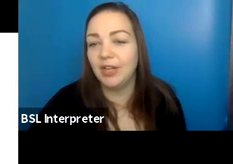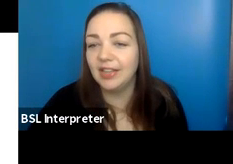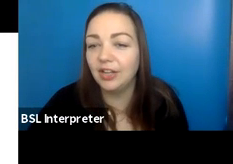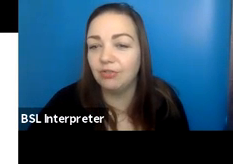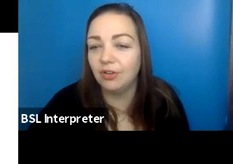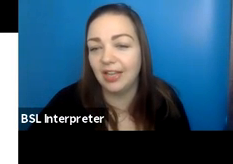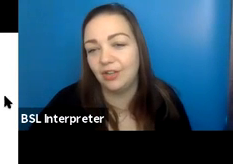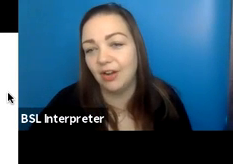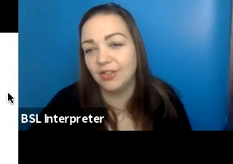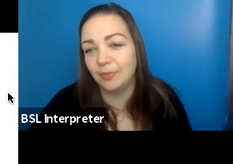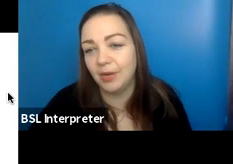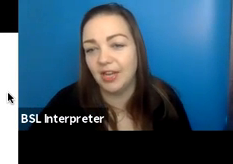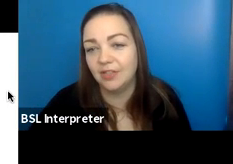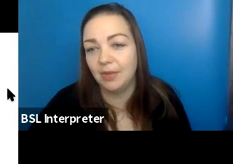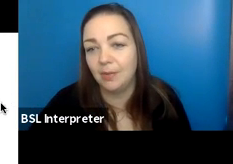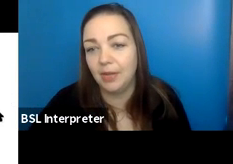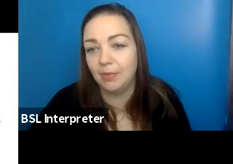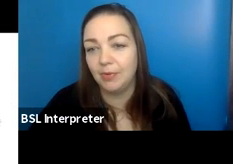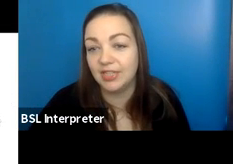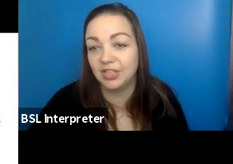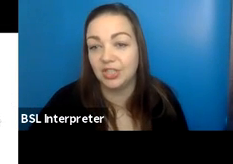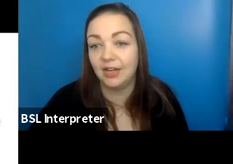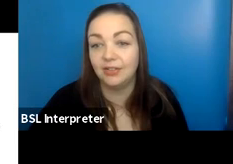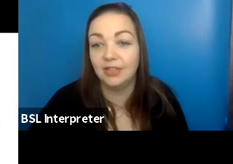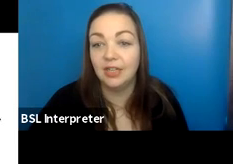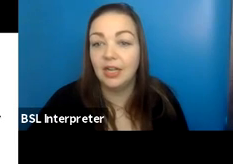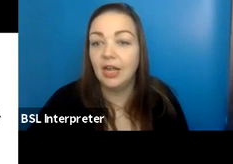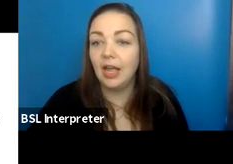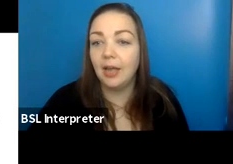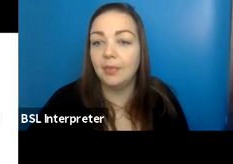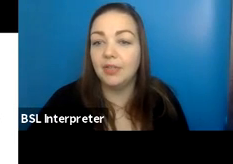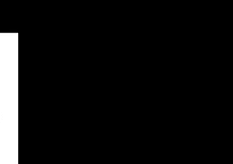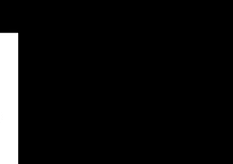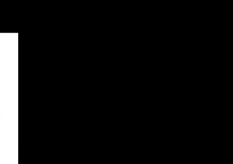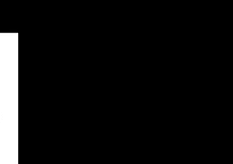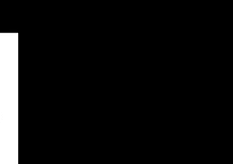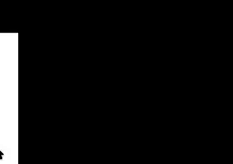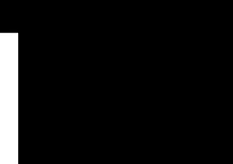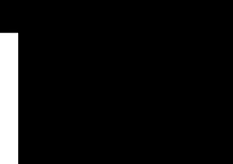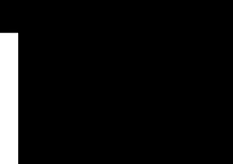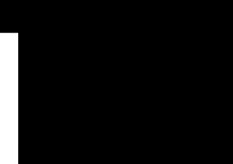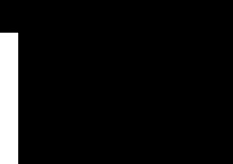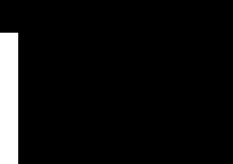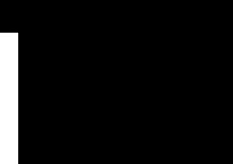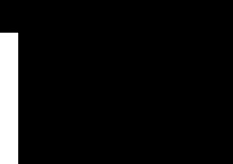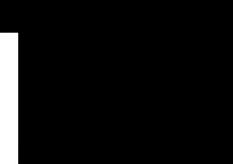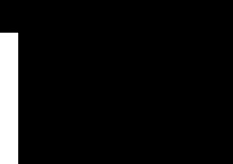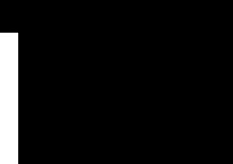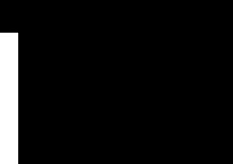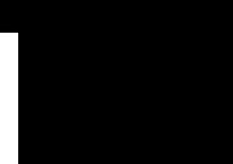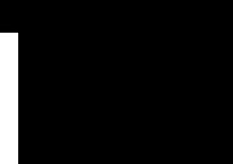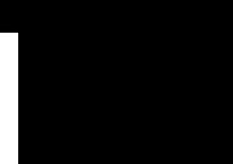Hi, everybody. Thank you, Rosa, for passing over to me. I'll begin my presentation now. Thank you. So this is, if we just want to go on to